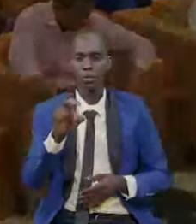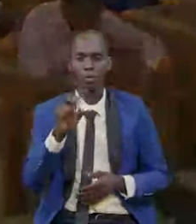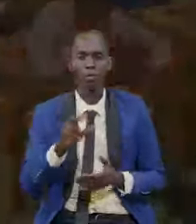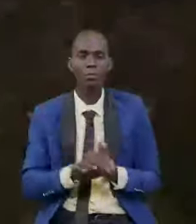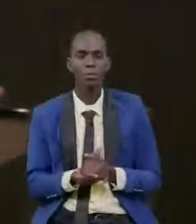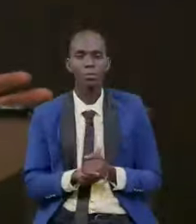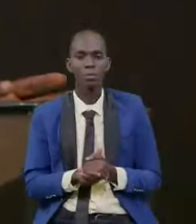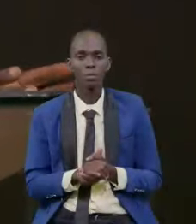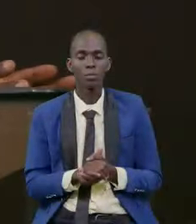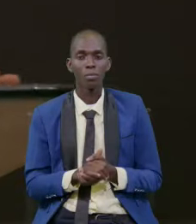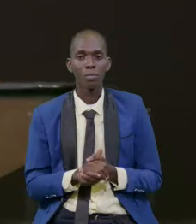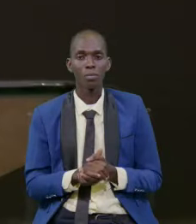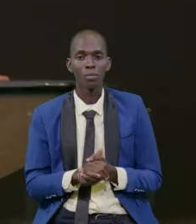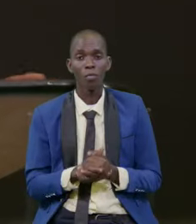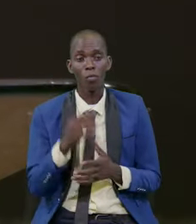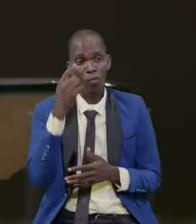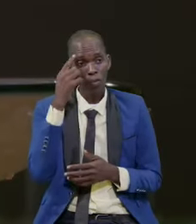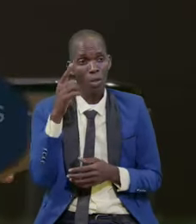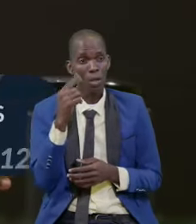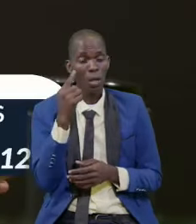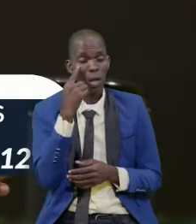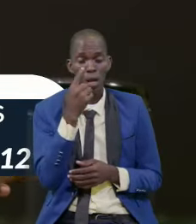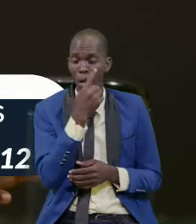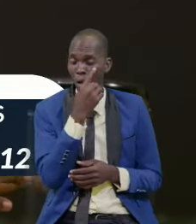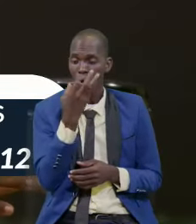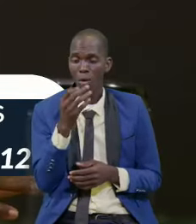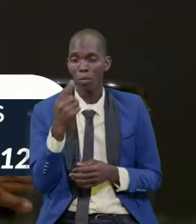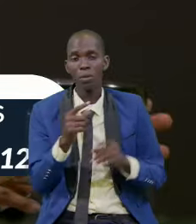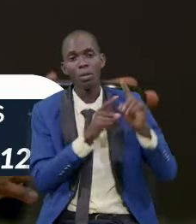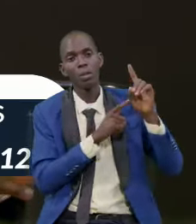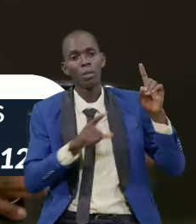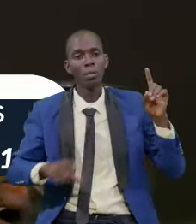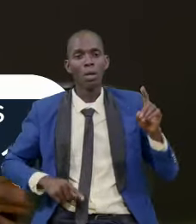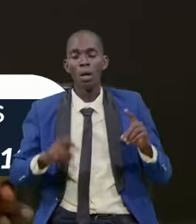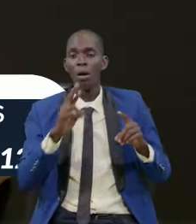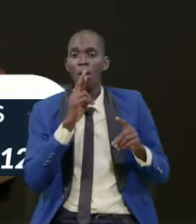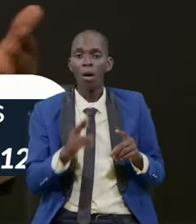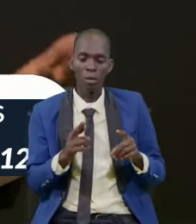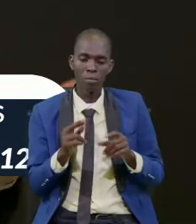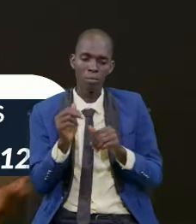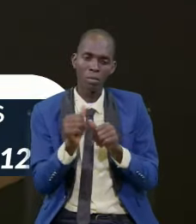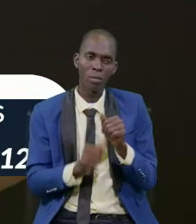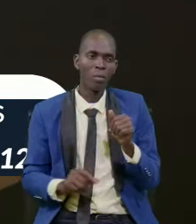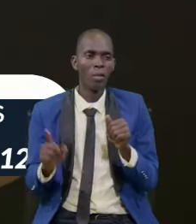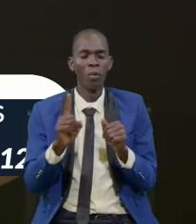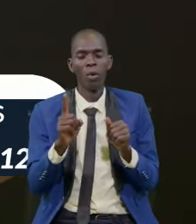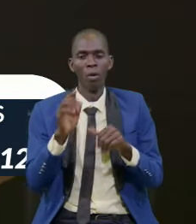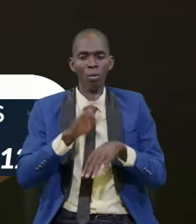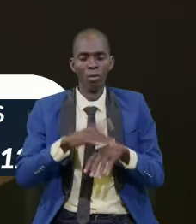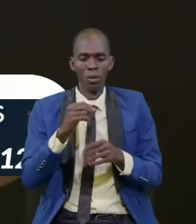12, for the eyes of the Lord are over the